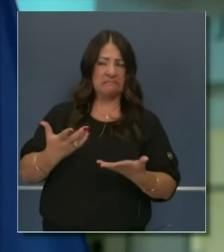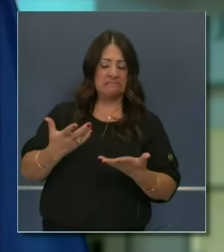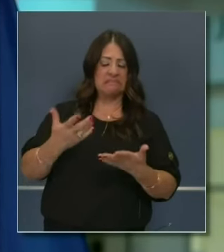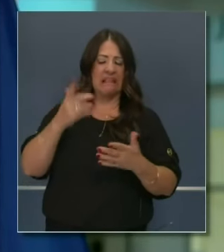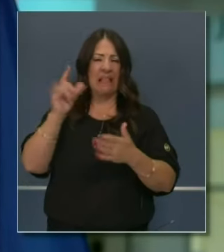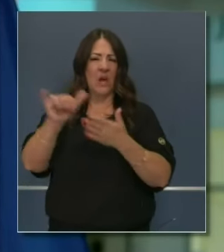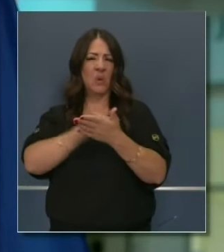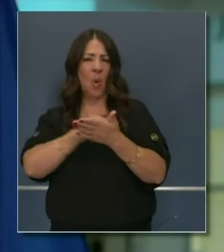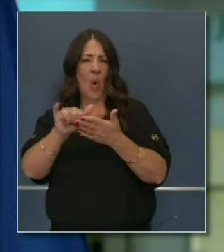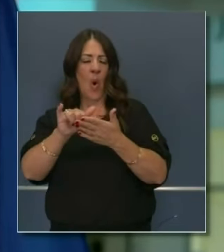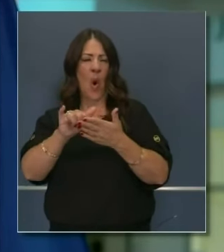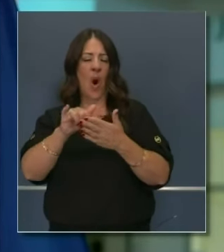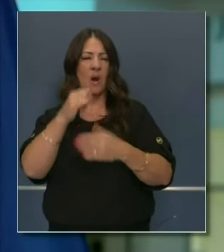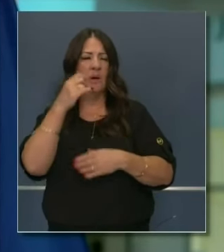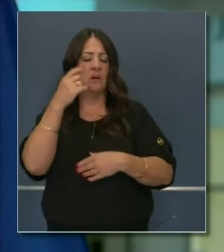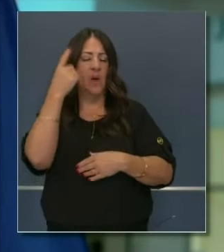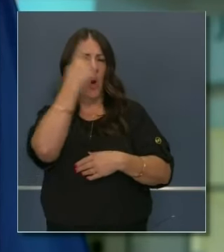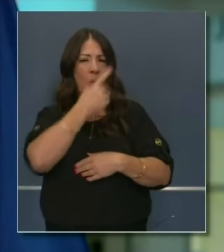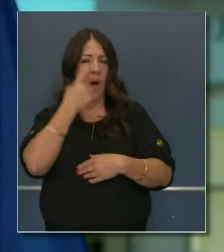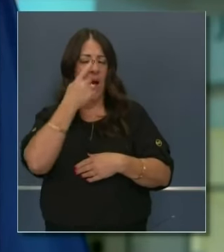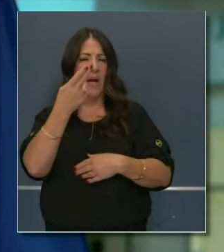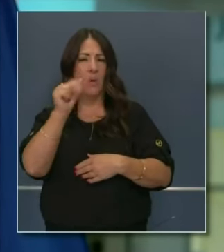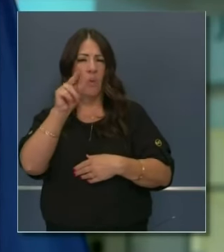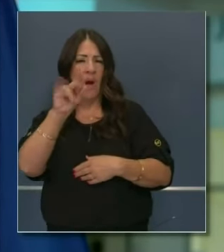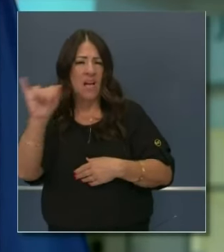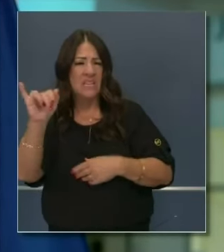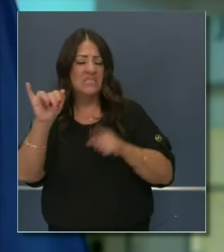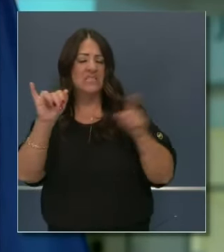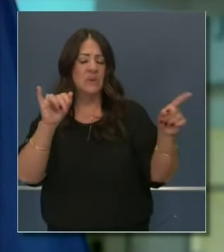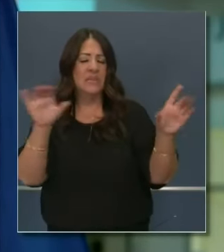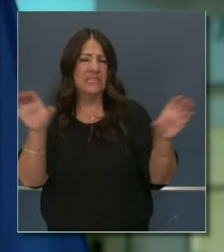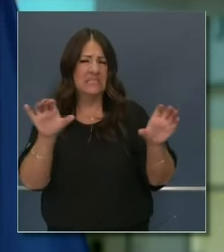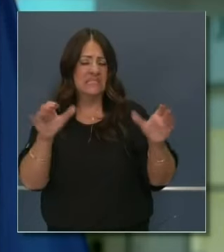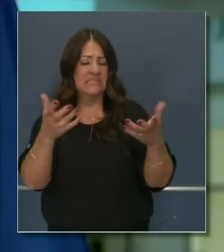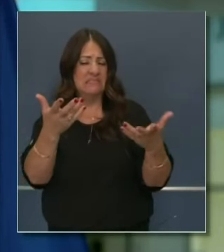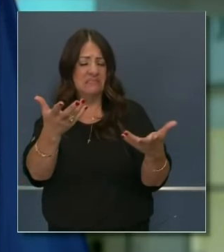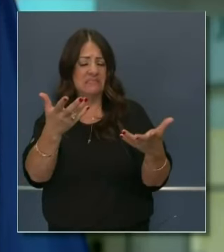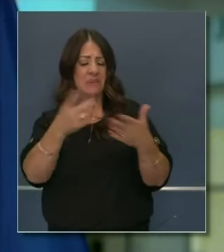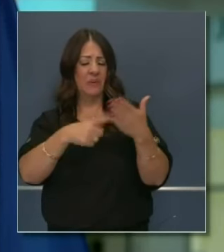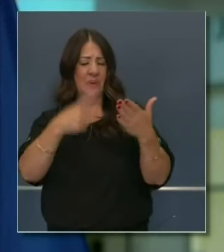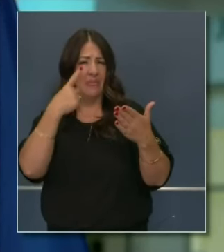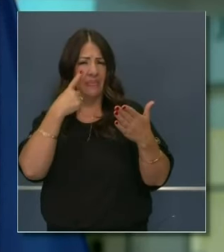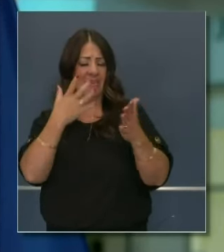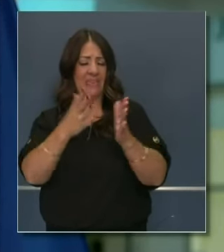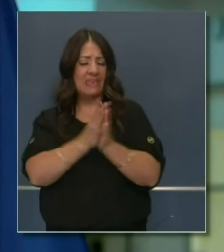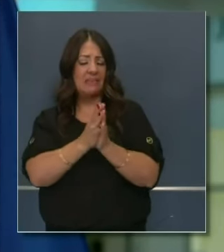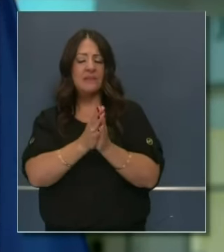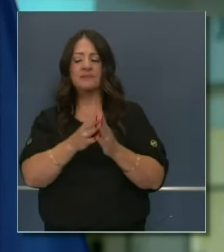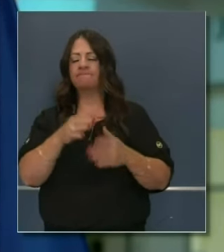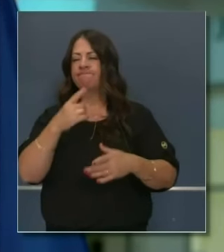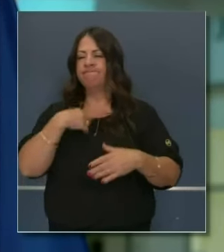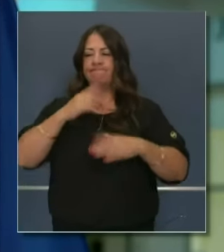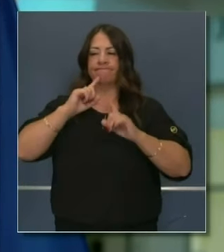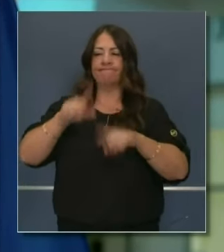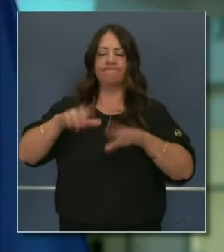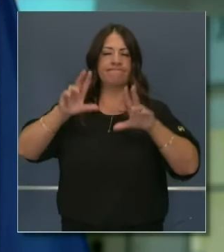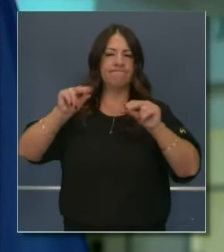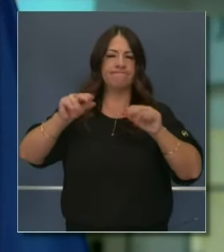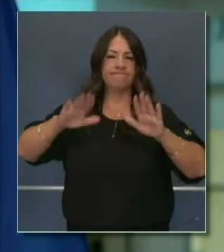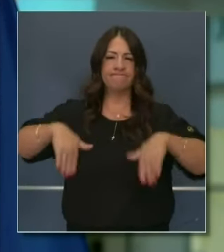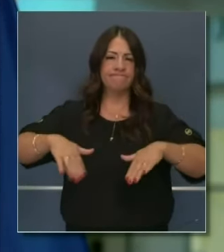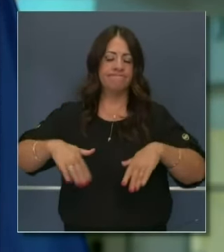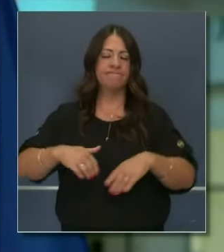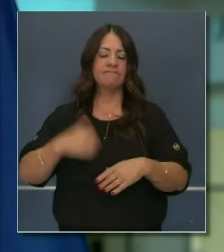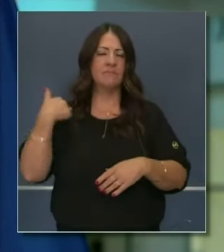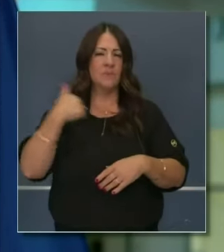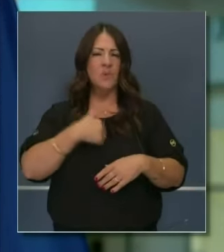or Hawaii did earlier this year. Thank you. Yeah, thank you. Thank you for the question. The answer is not yet. We always maintain an openness